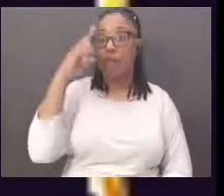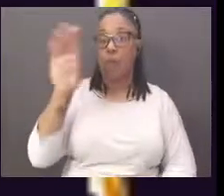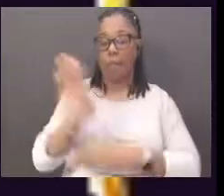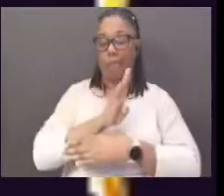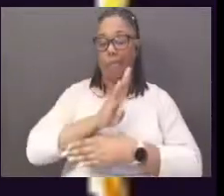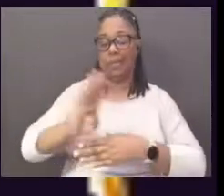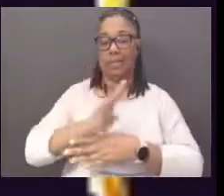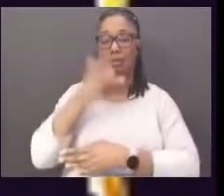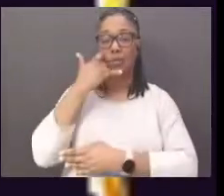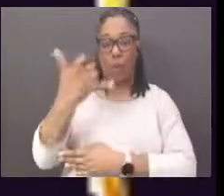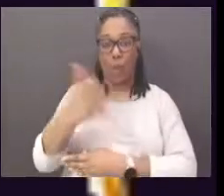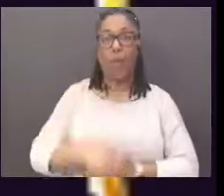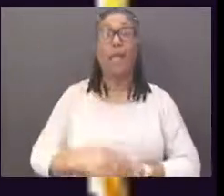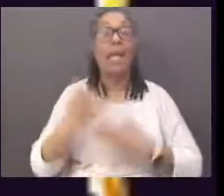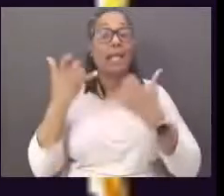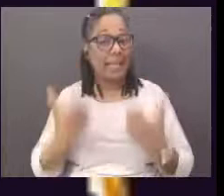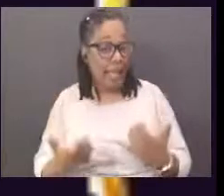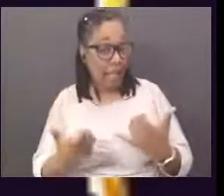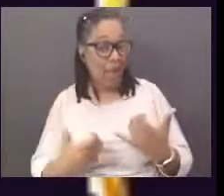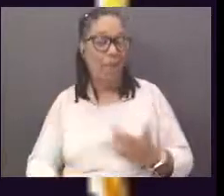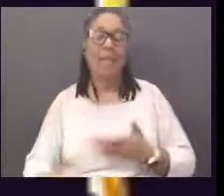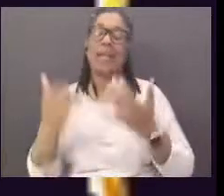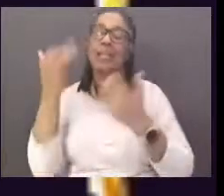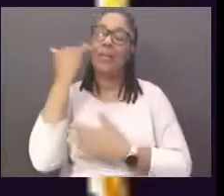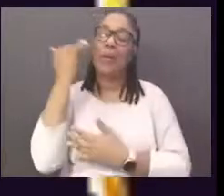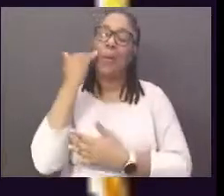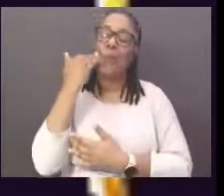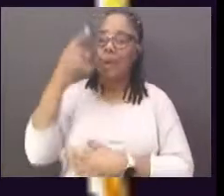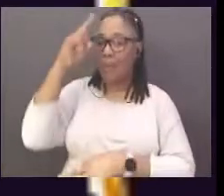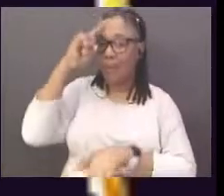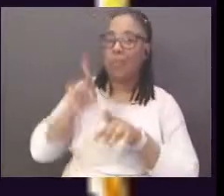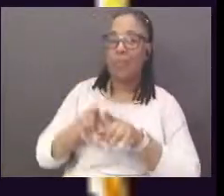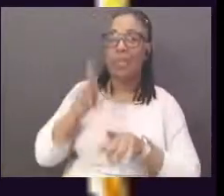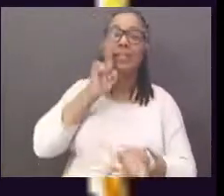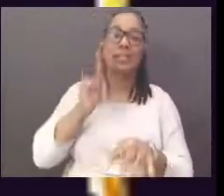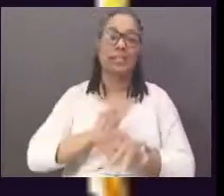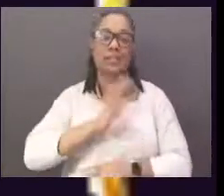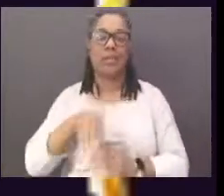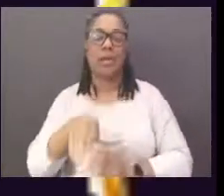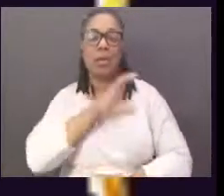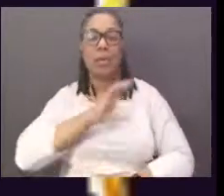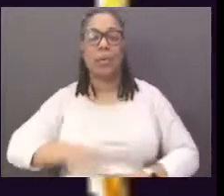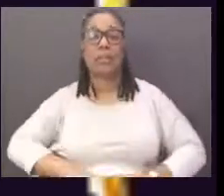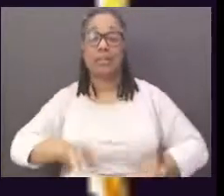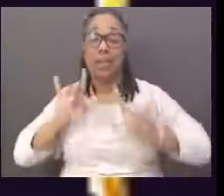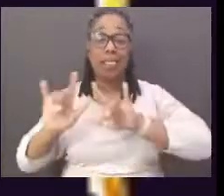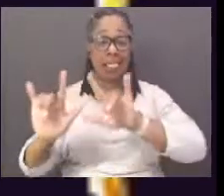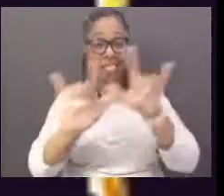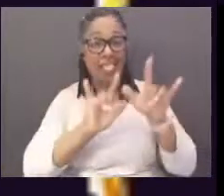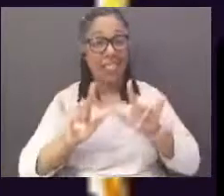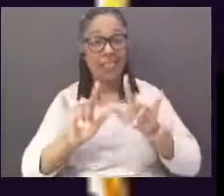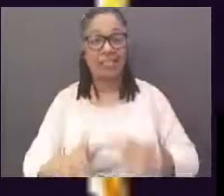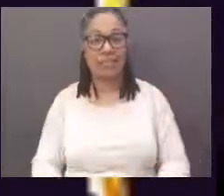in Christ. Amen. We love you all, and have a wonderful Sunday. Love you. Bye.